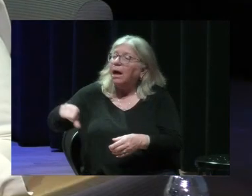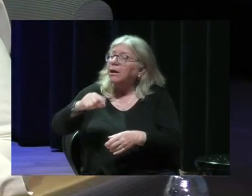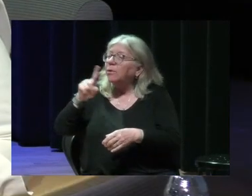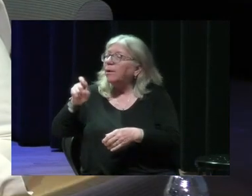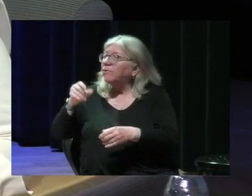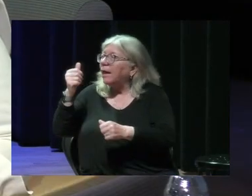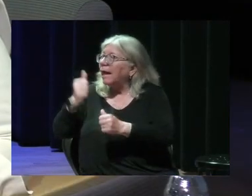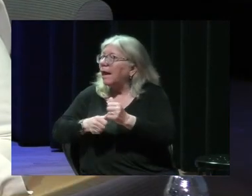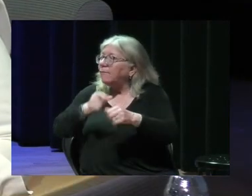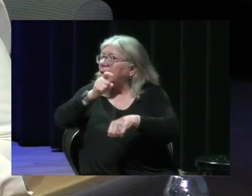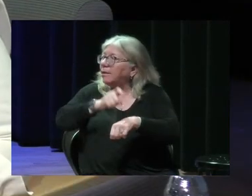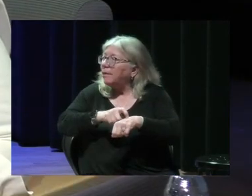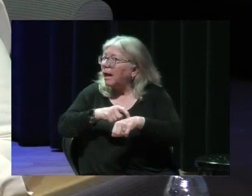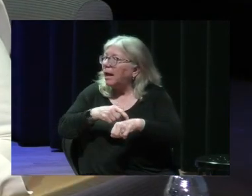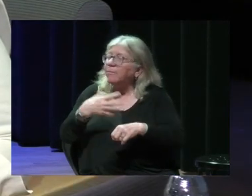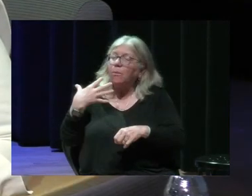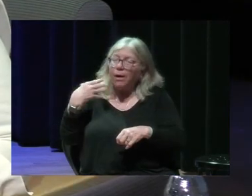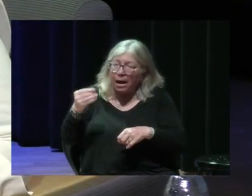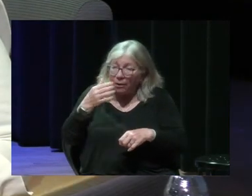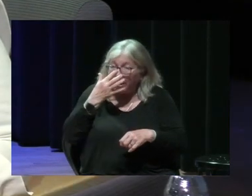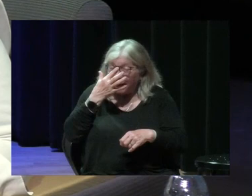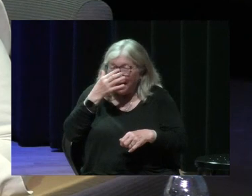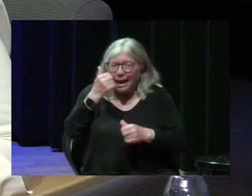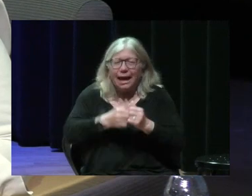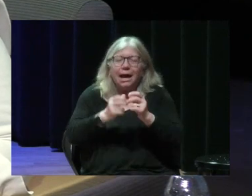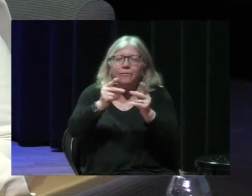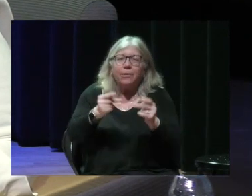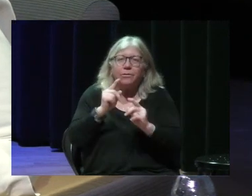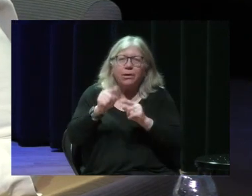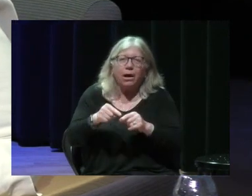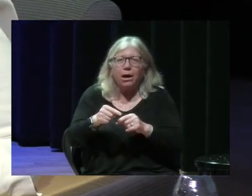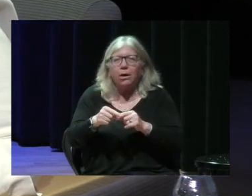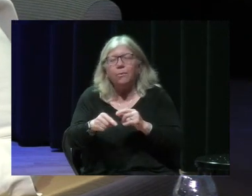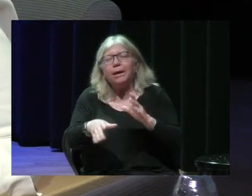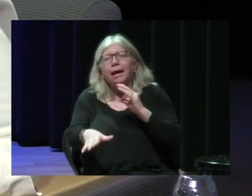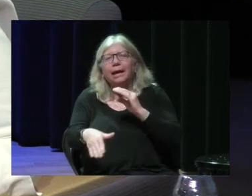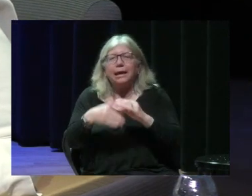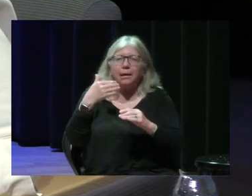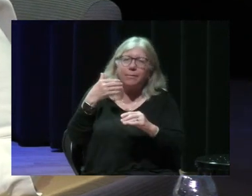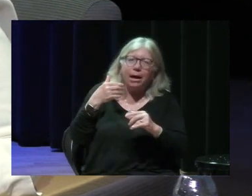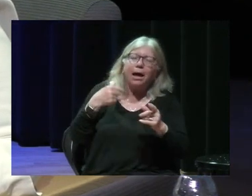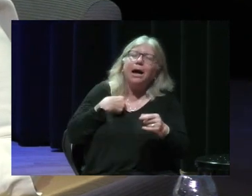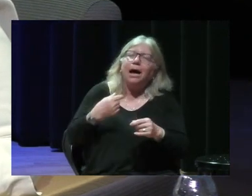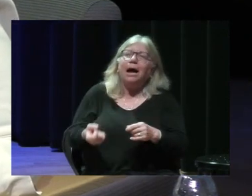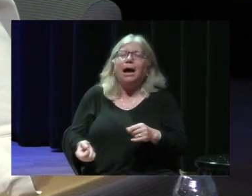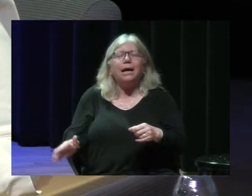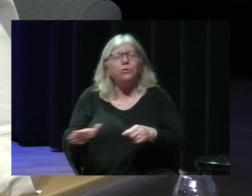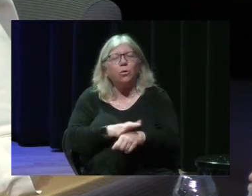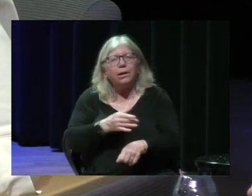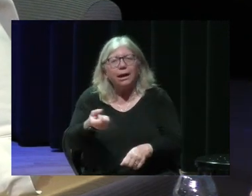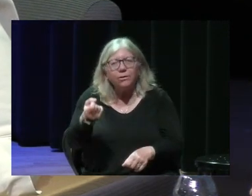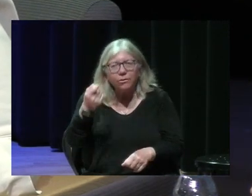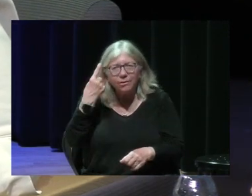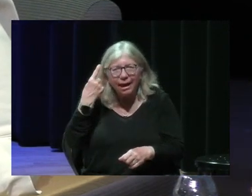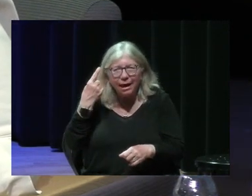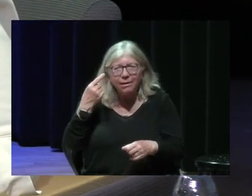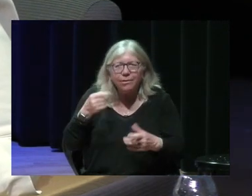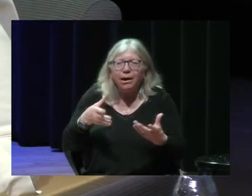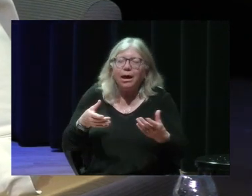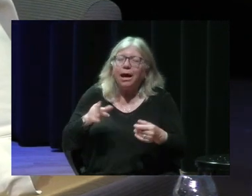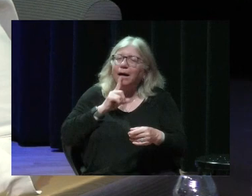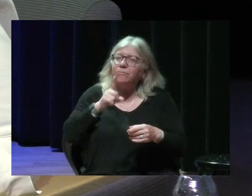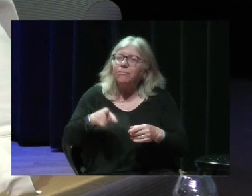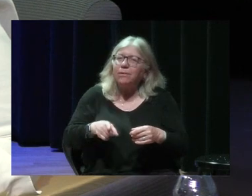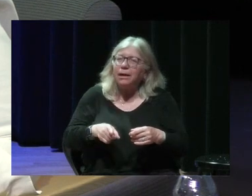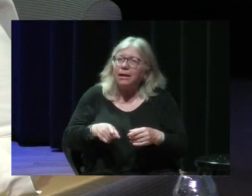every time we're out and about. Everywhere we go, we get it by email all the time, and I totally understand it. And I